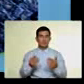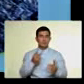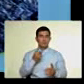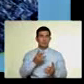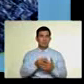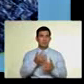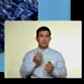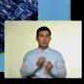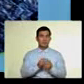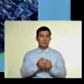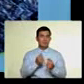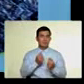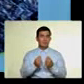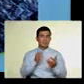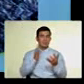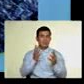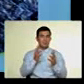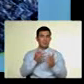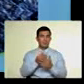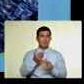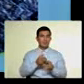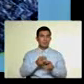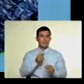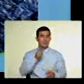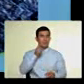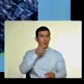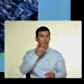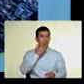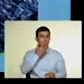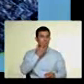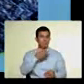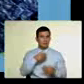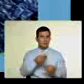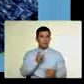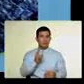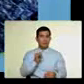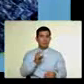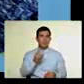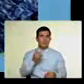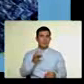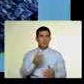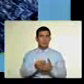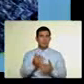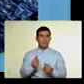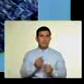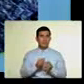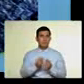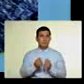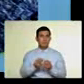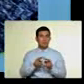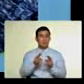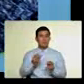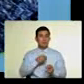qattiq va yaltiroq va u yonganda ko'proq issiqlik beradi. Qo'ng'ir ko'mir esa tosh ko'mirga